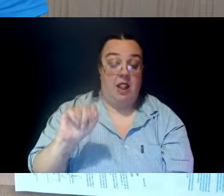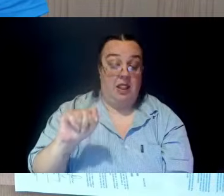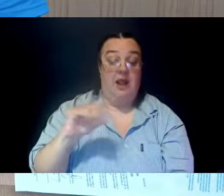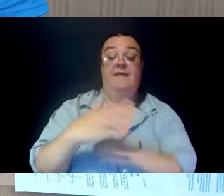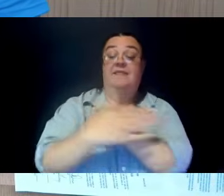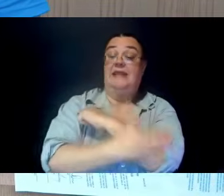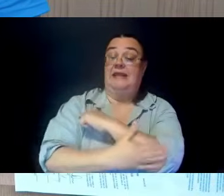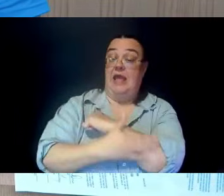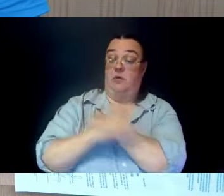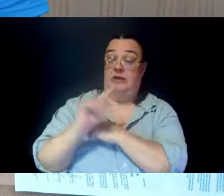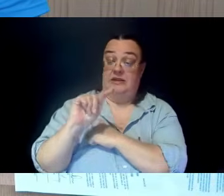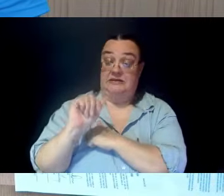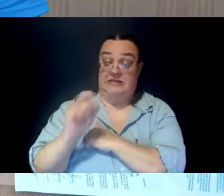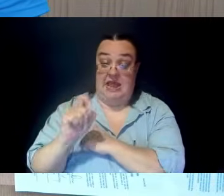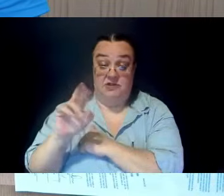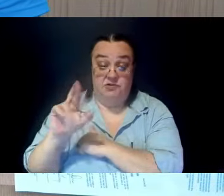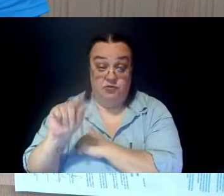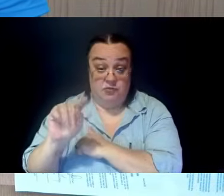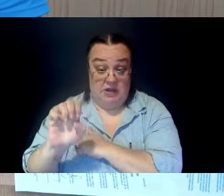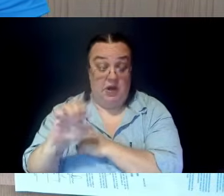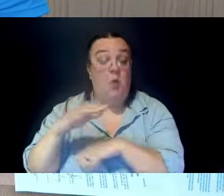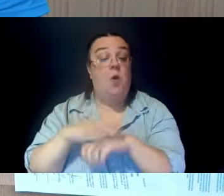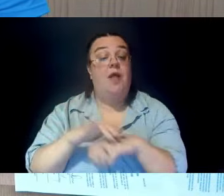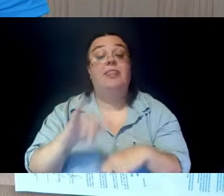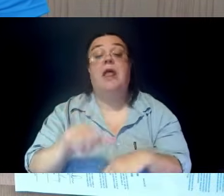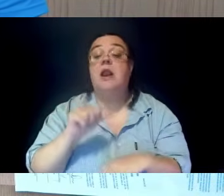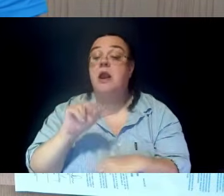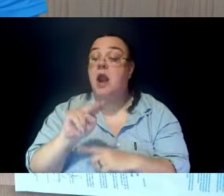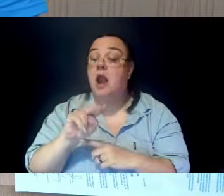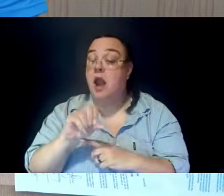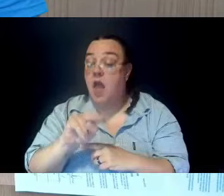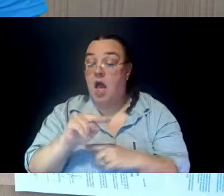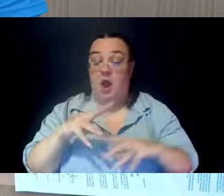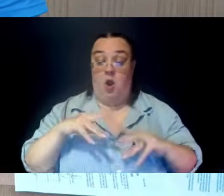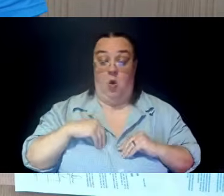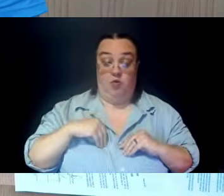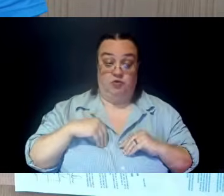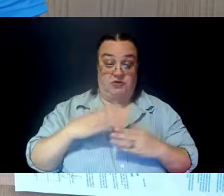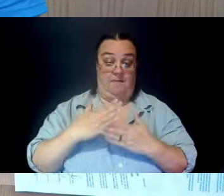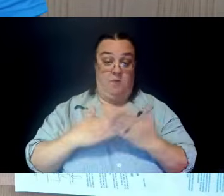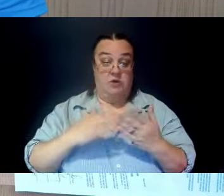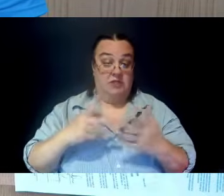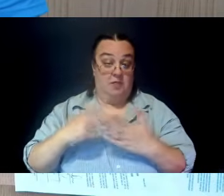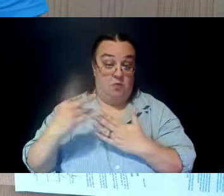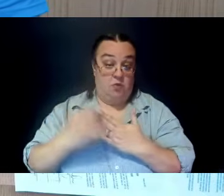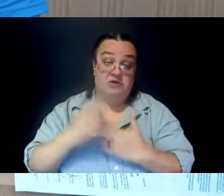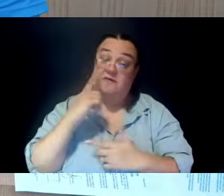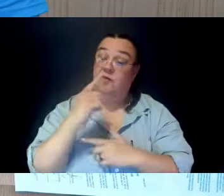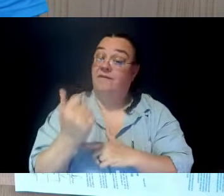rate on the non-ownership parts of the project for 15 years.